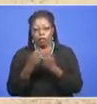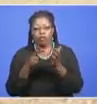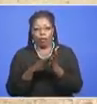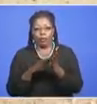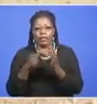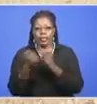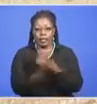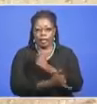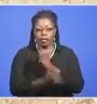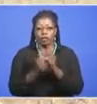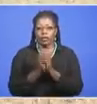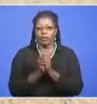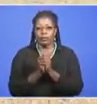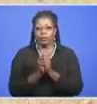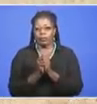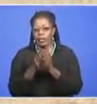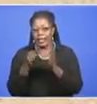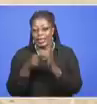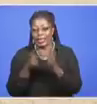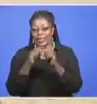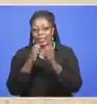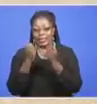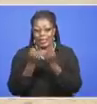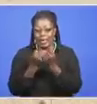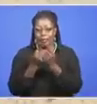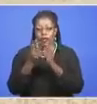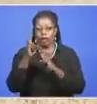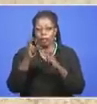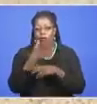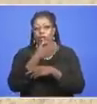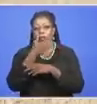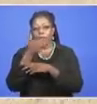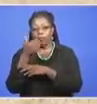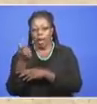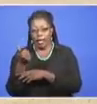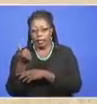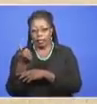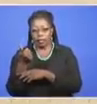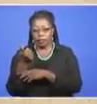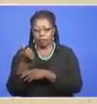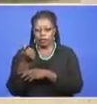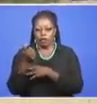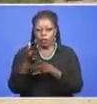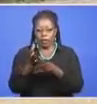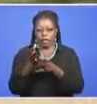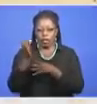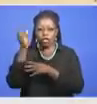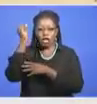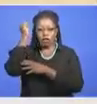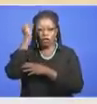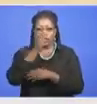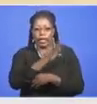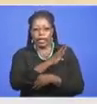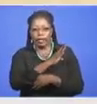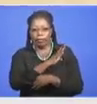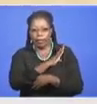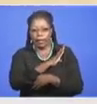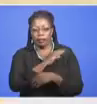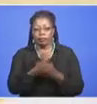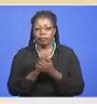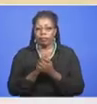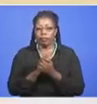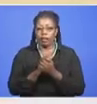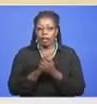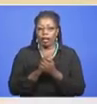This team can compete with the best, according to outfielder DeCarlo Delancey and catcher Shamonte Bain. At practice, we've been training